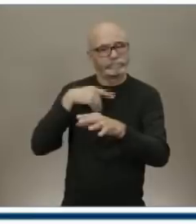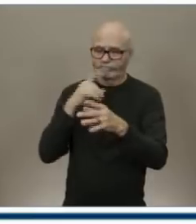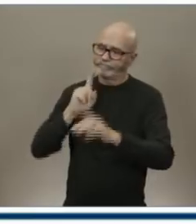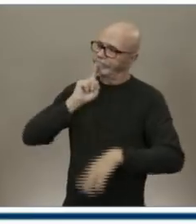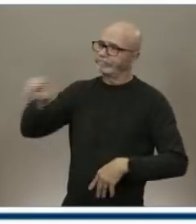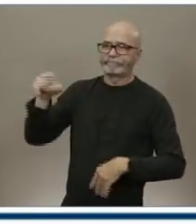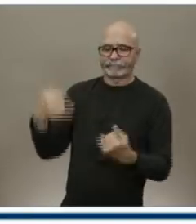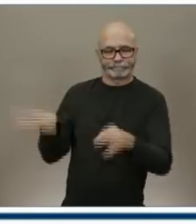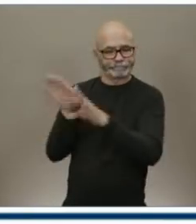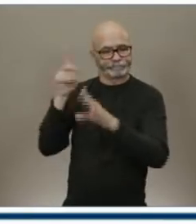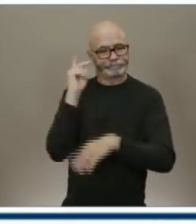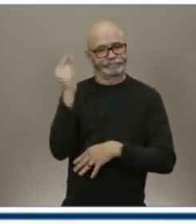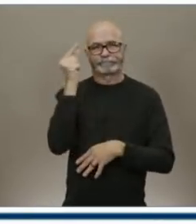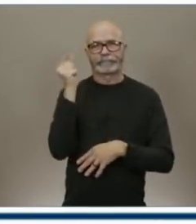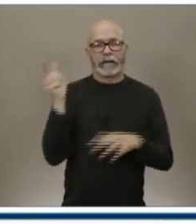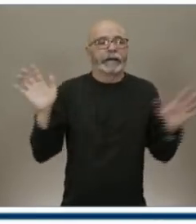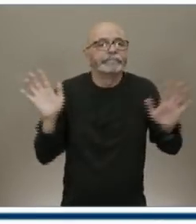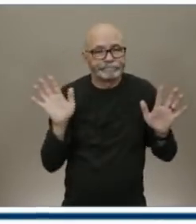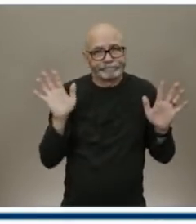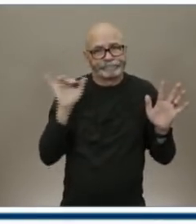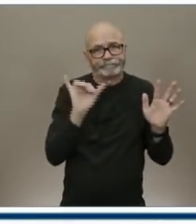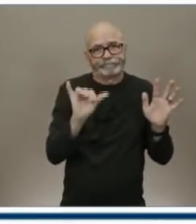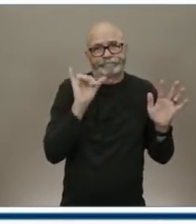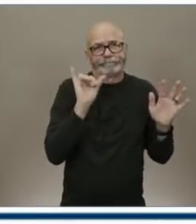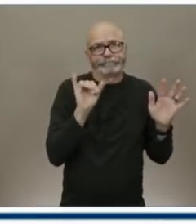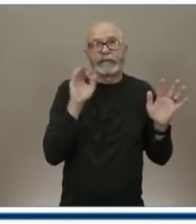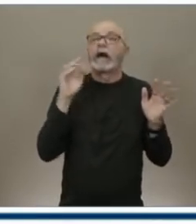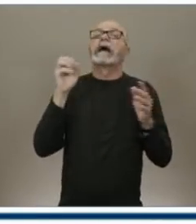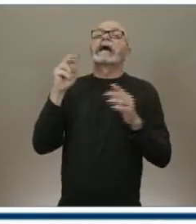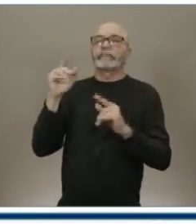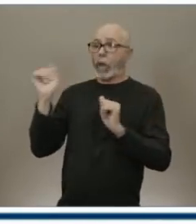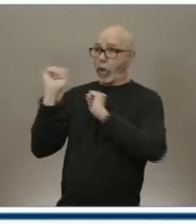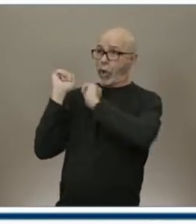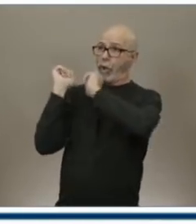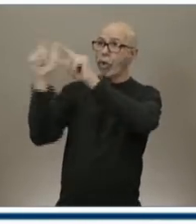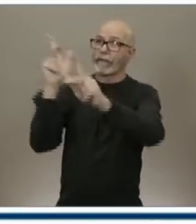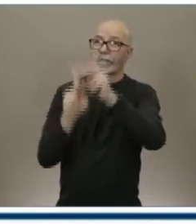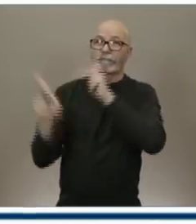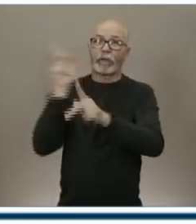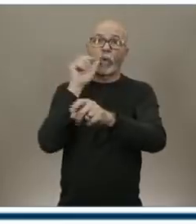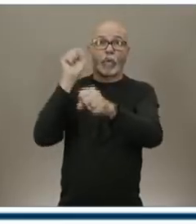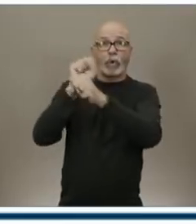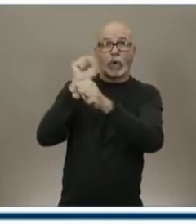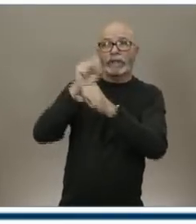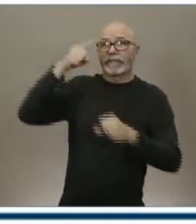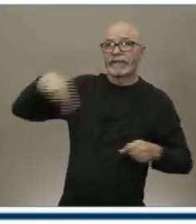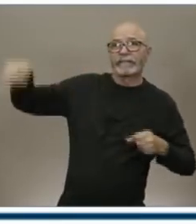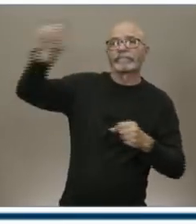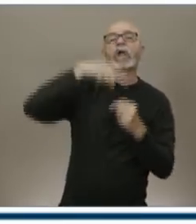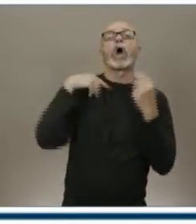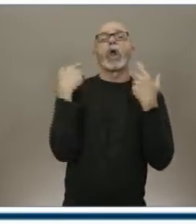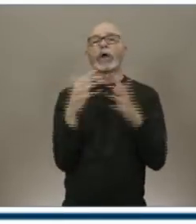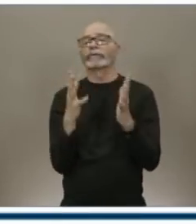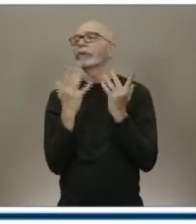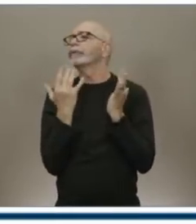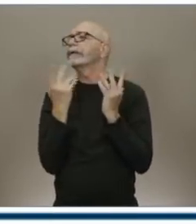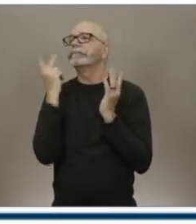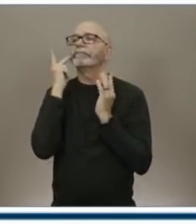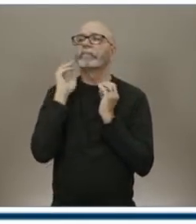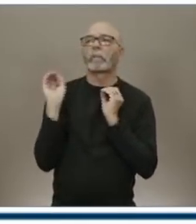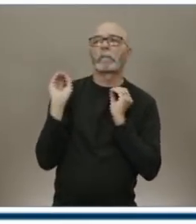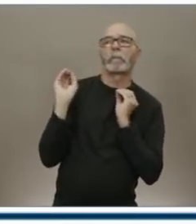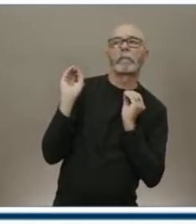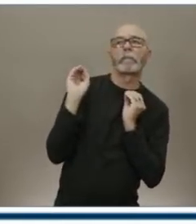tested everybody who works at the plant, and we're waiting a number of those results. And we are arranging, we will be doing repeat